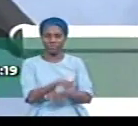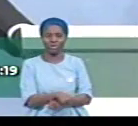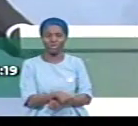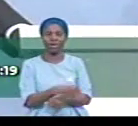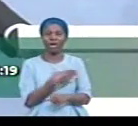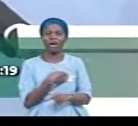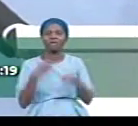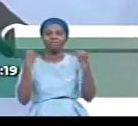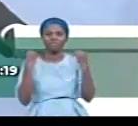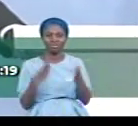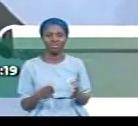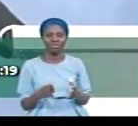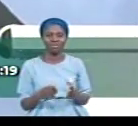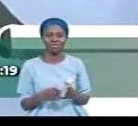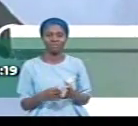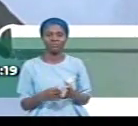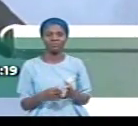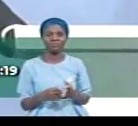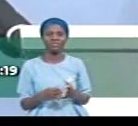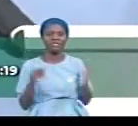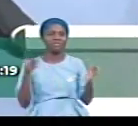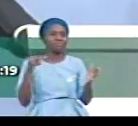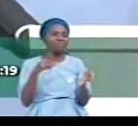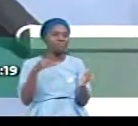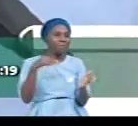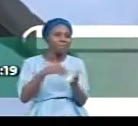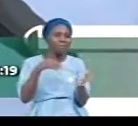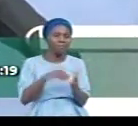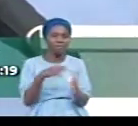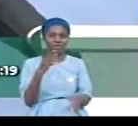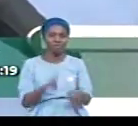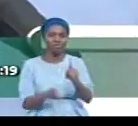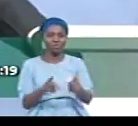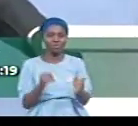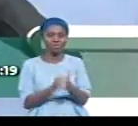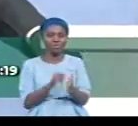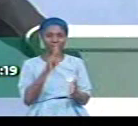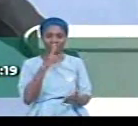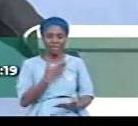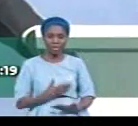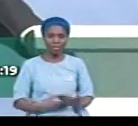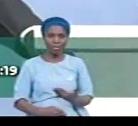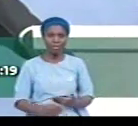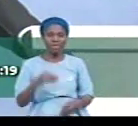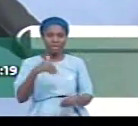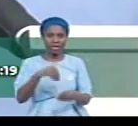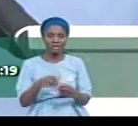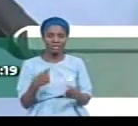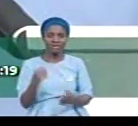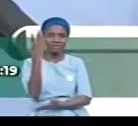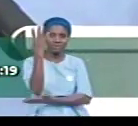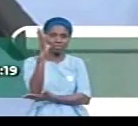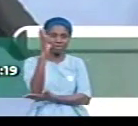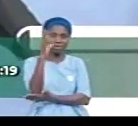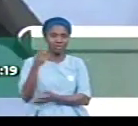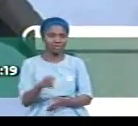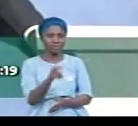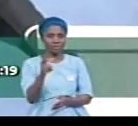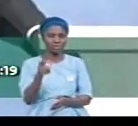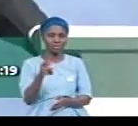thousands, if not millions, of people that were born in the wilderness. You need power